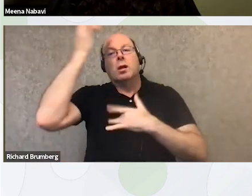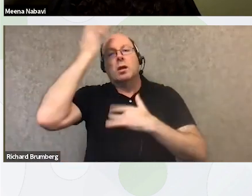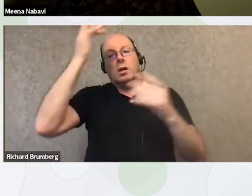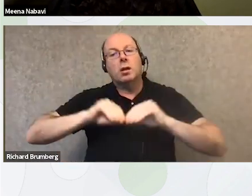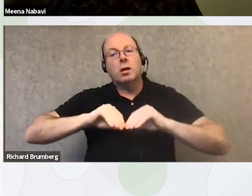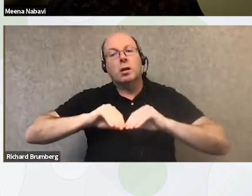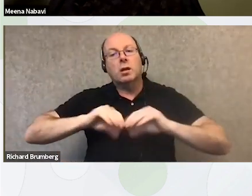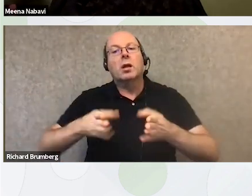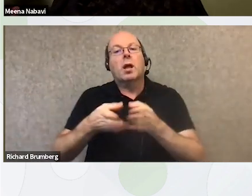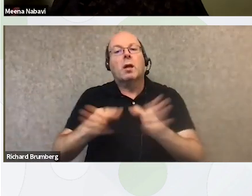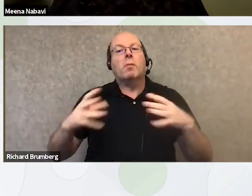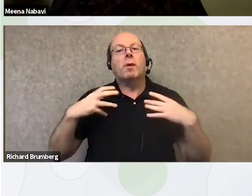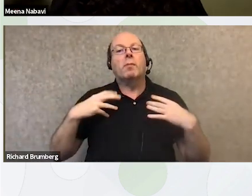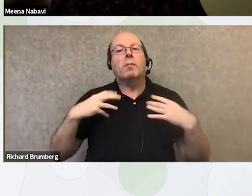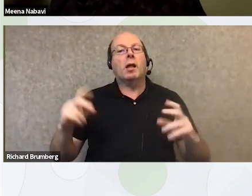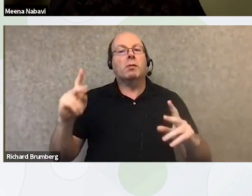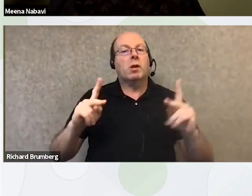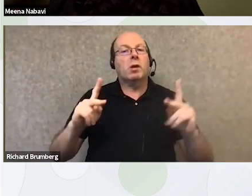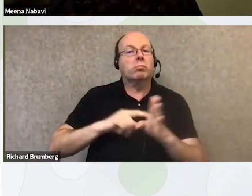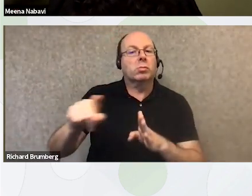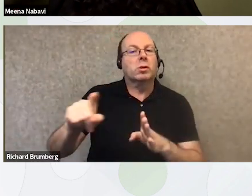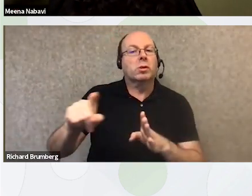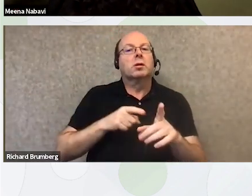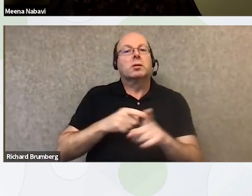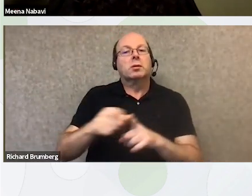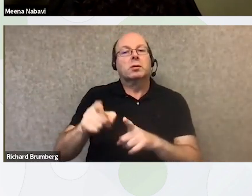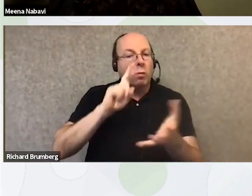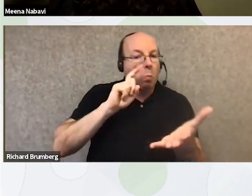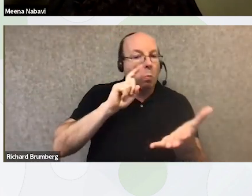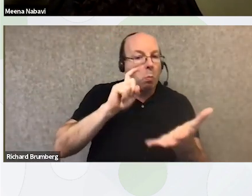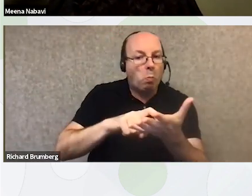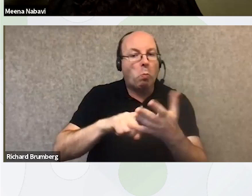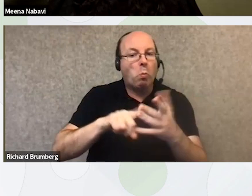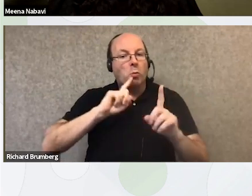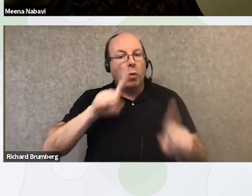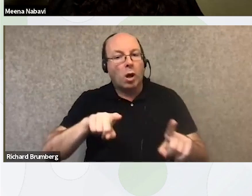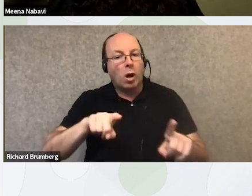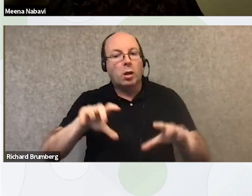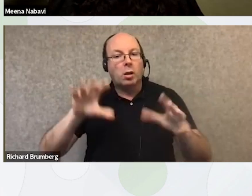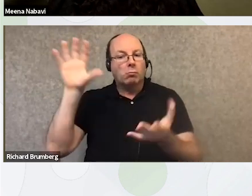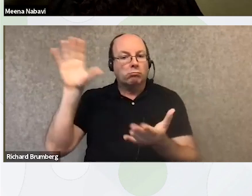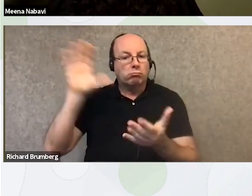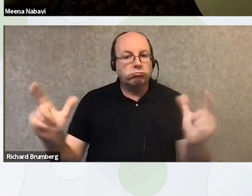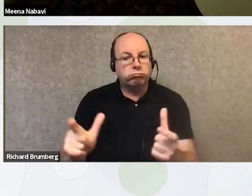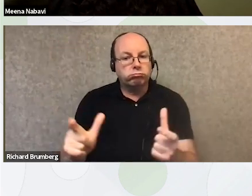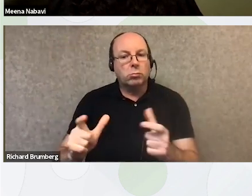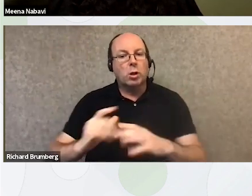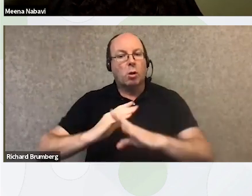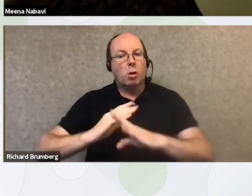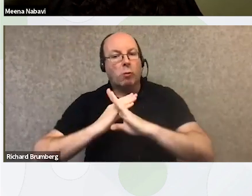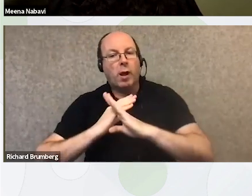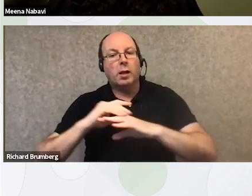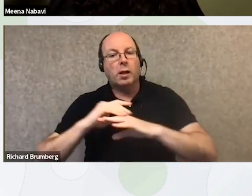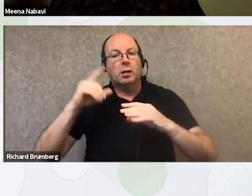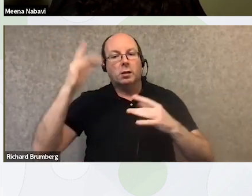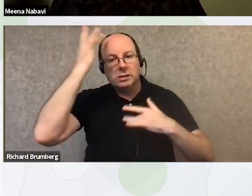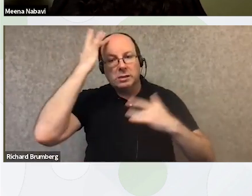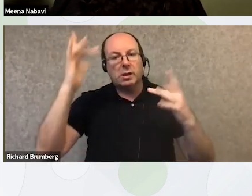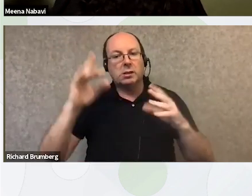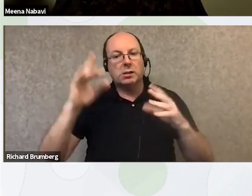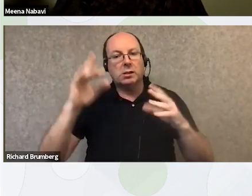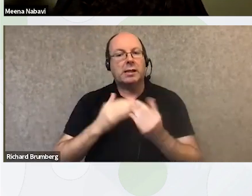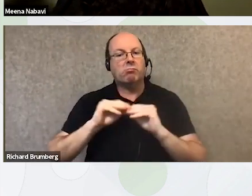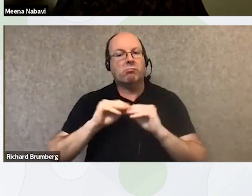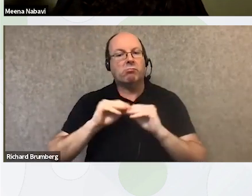health professionals in areas needed to detect, respond to, control, and prevent infectious disease outbreaks. You can